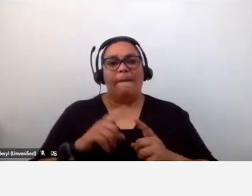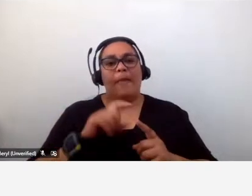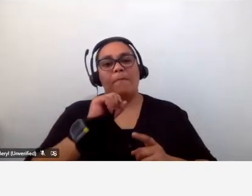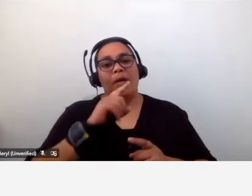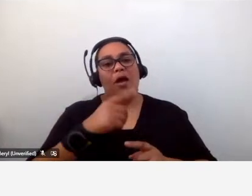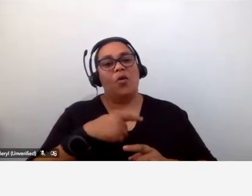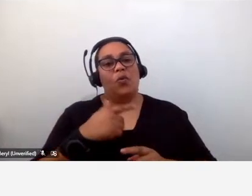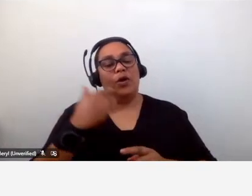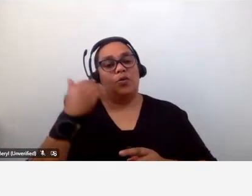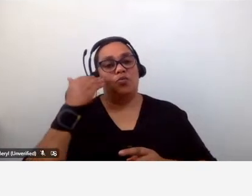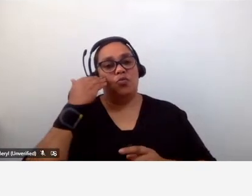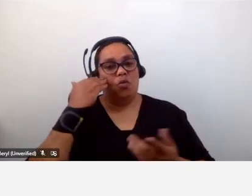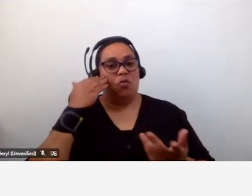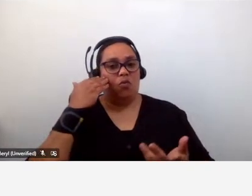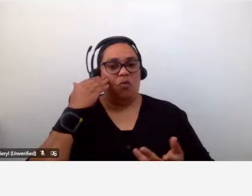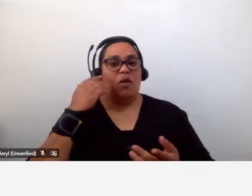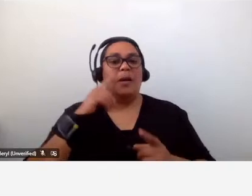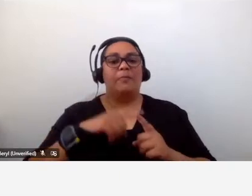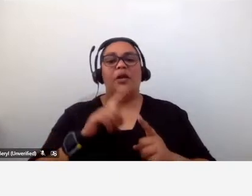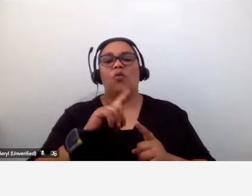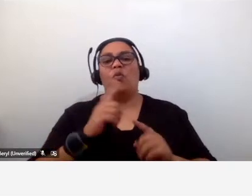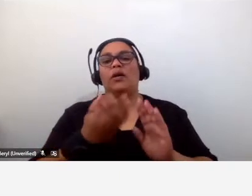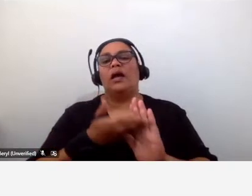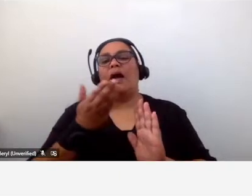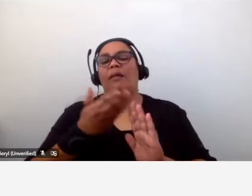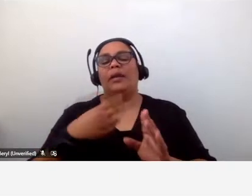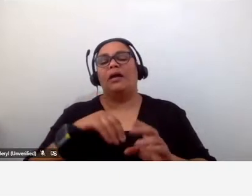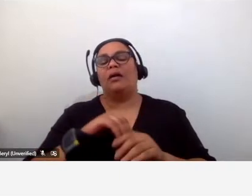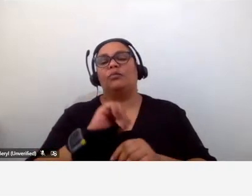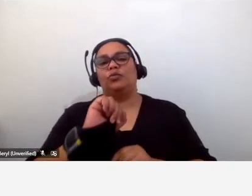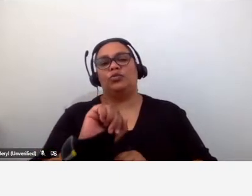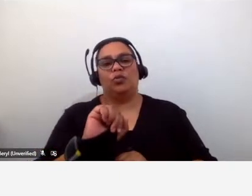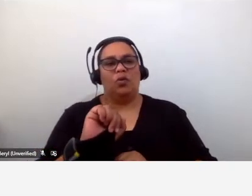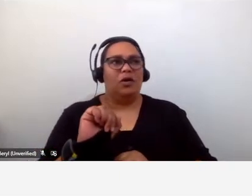know, and what is an update in respect to